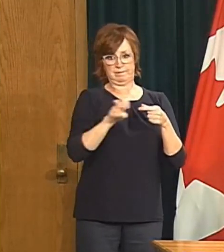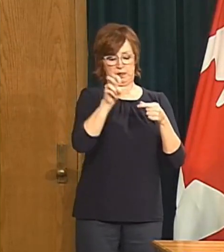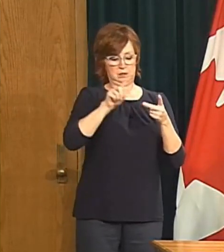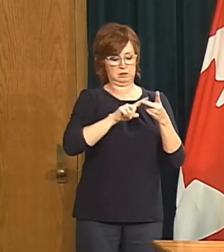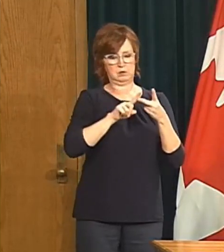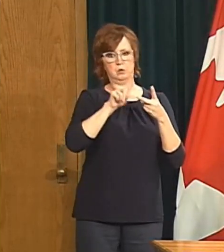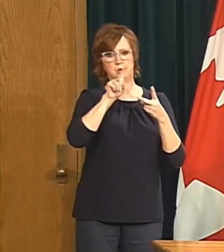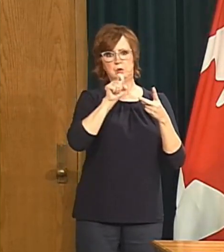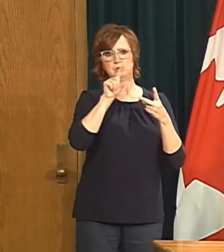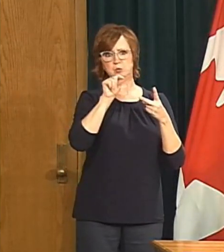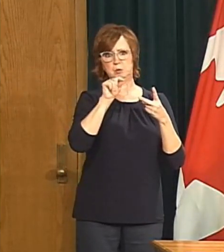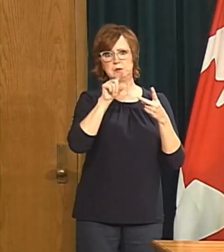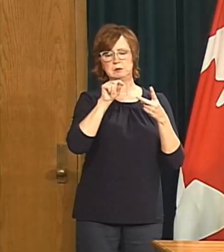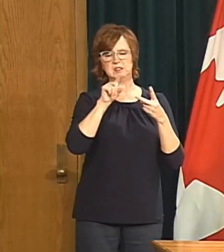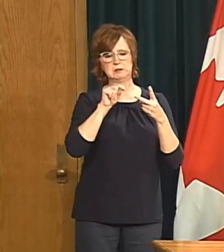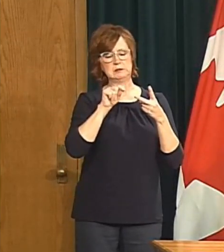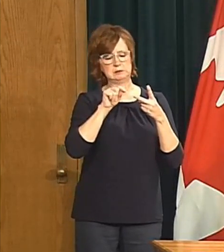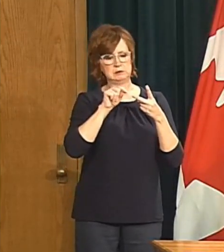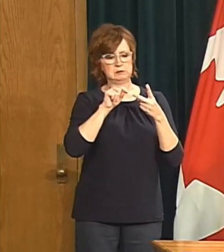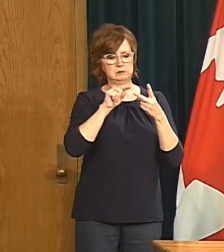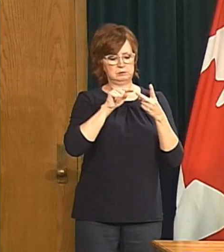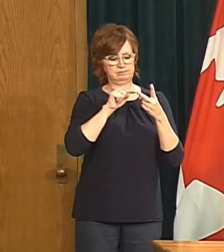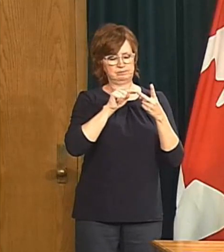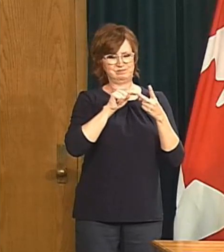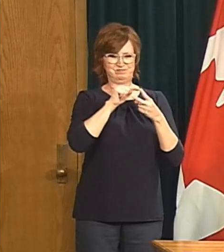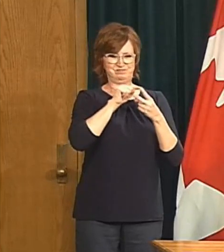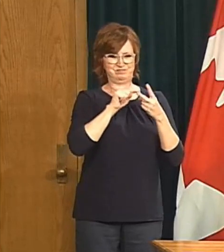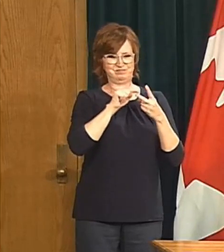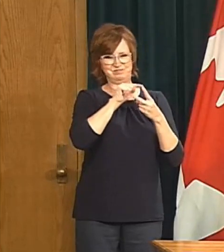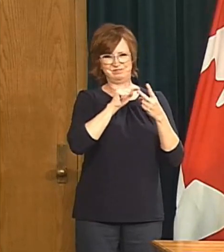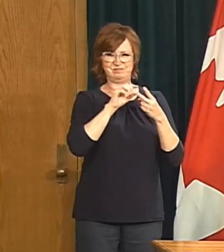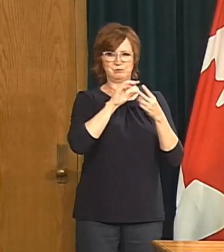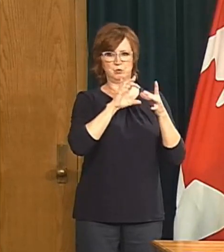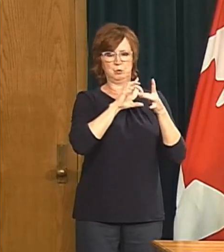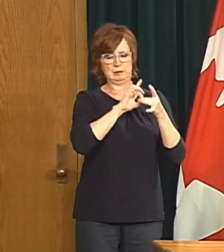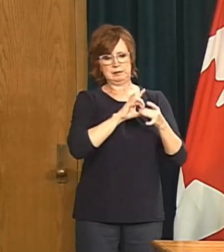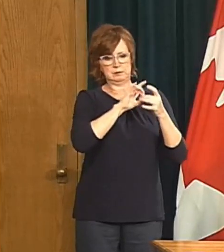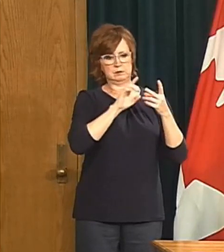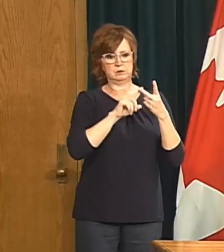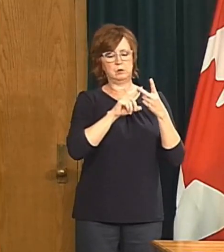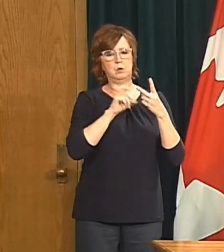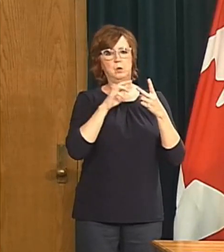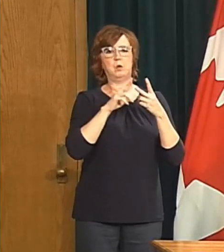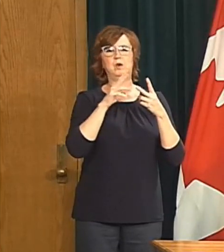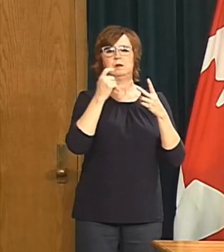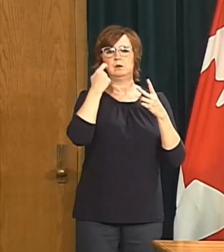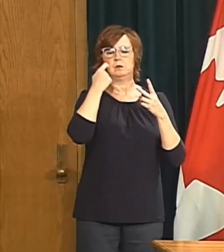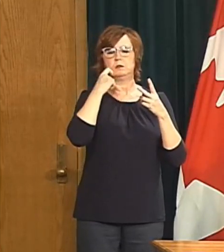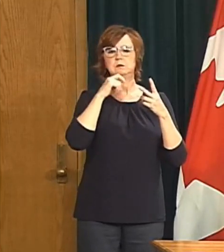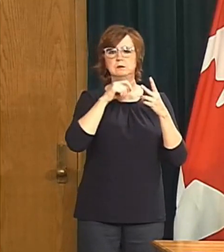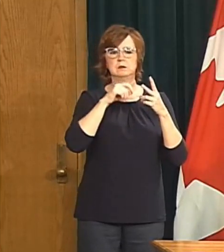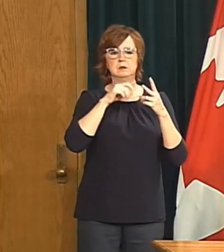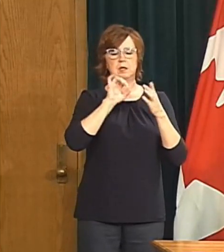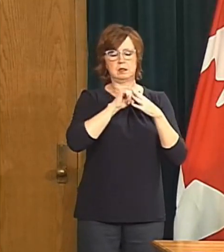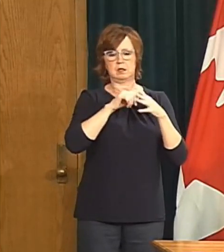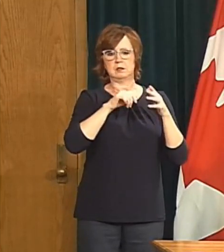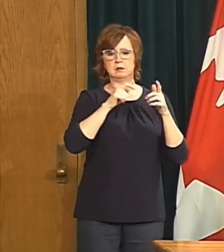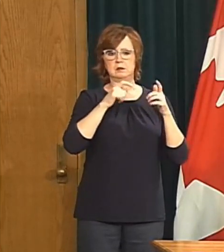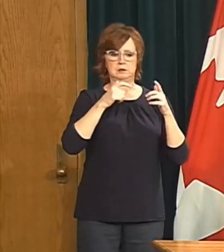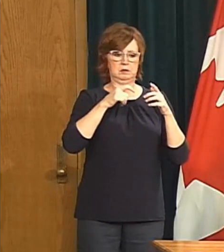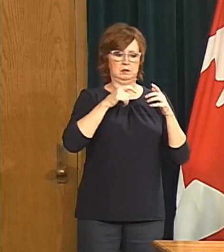are either close contacts of cases or linked to mass gatherings, which now are becoming very